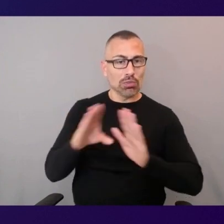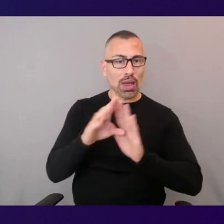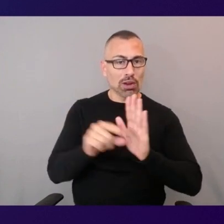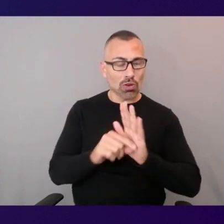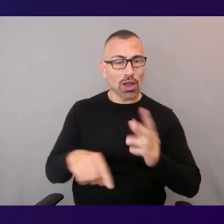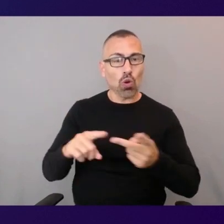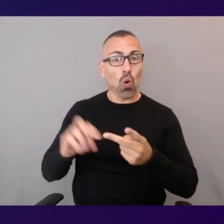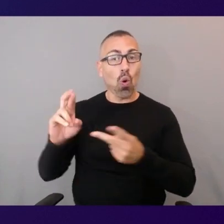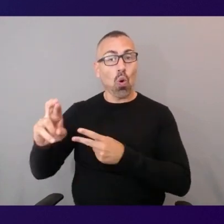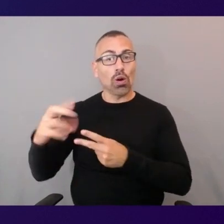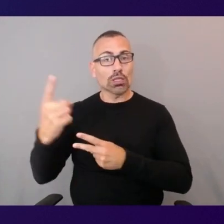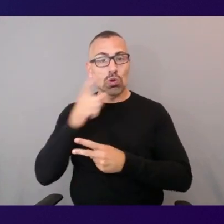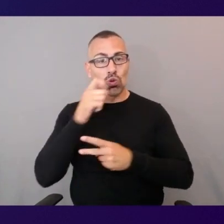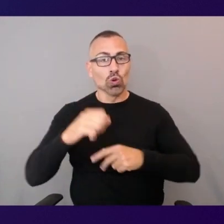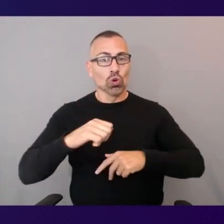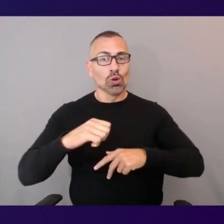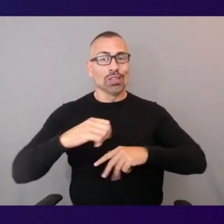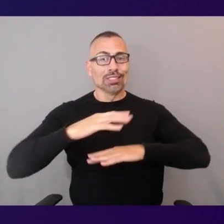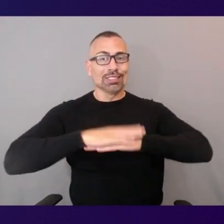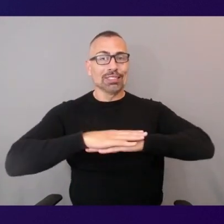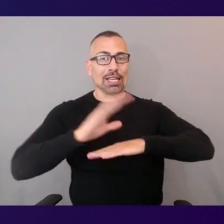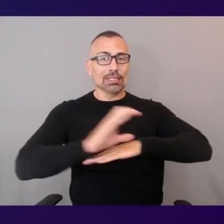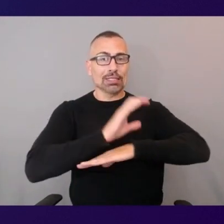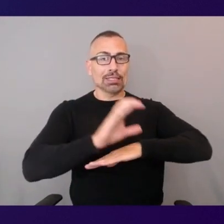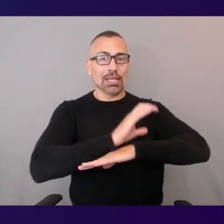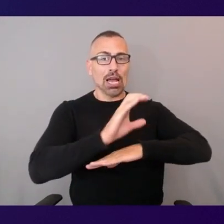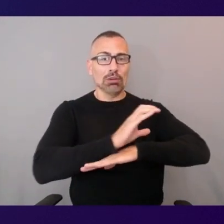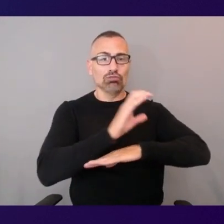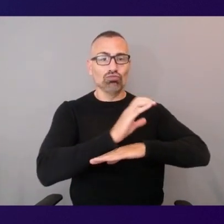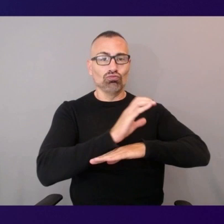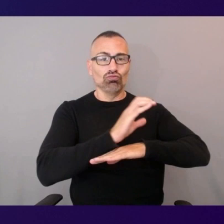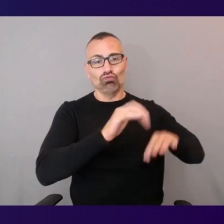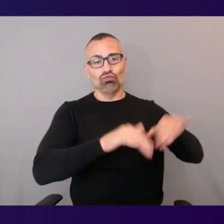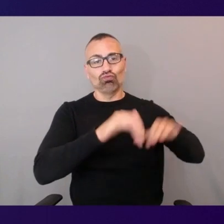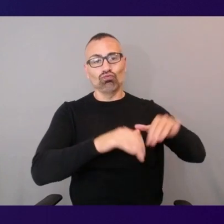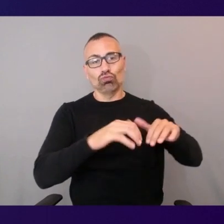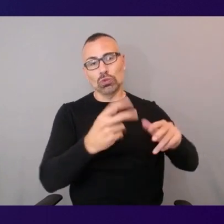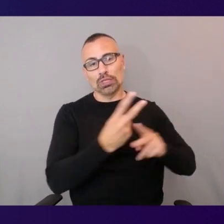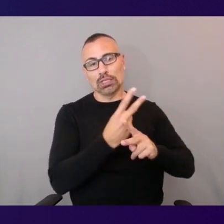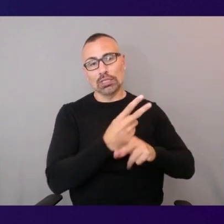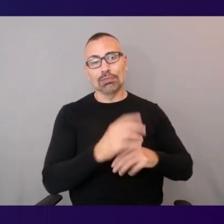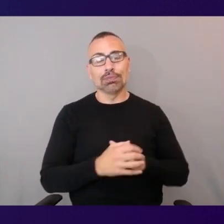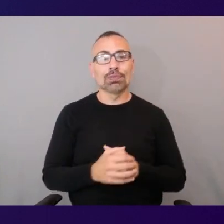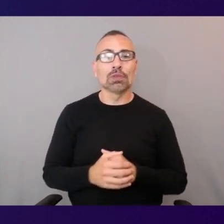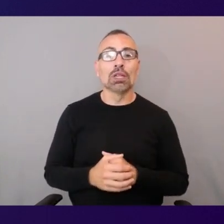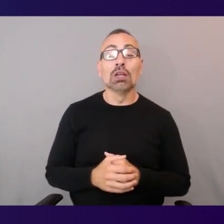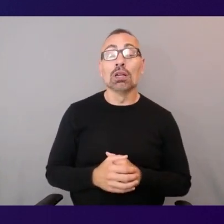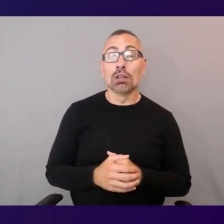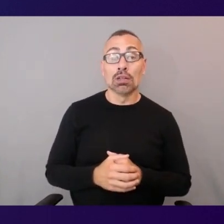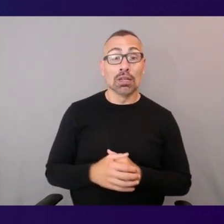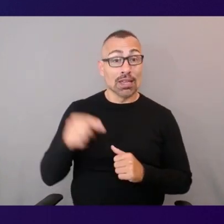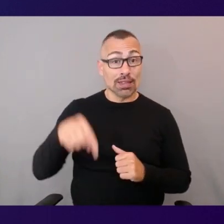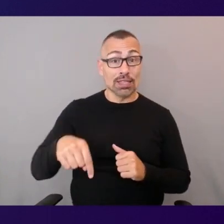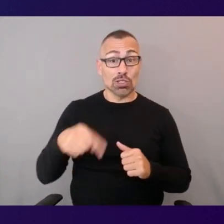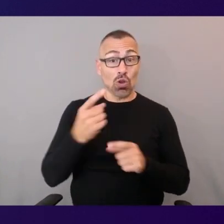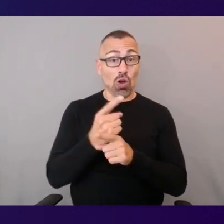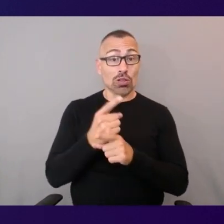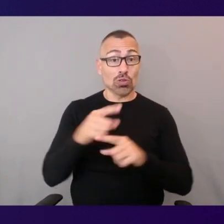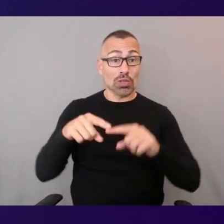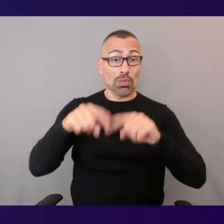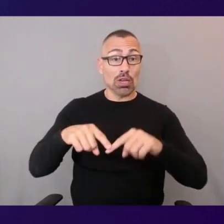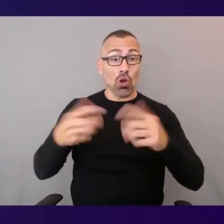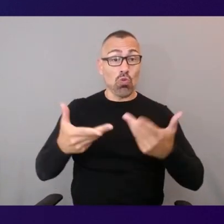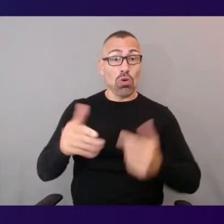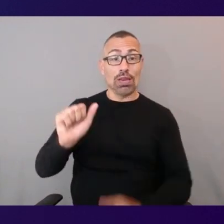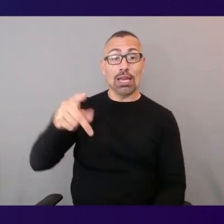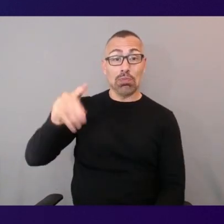desktop as a service or end user computing engineer. Making sure that this is also API driven, so you can have all these integrations. I mean, that's one of the